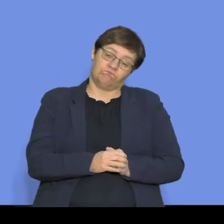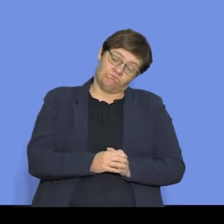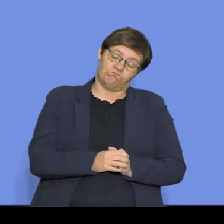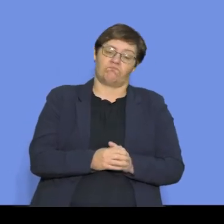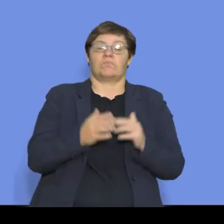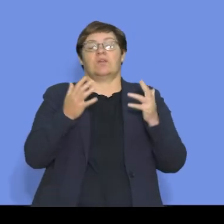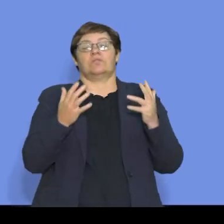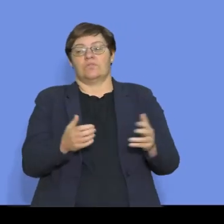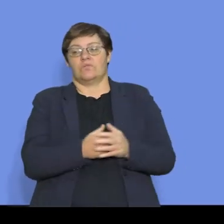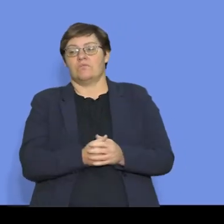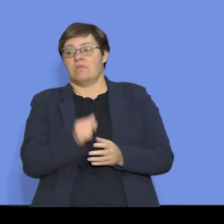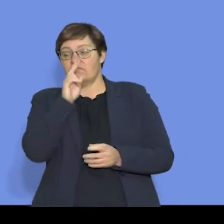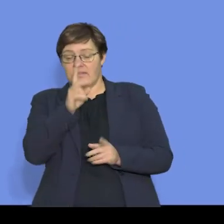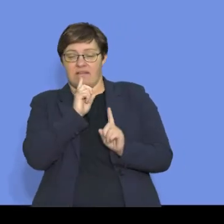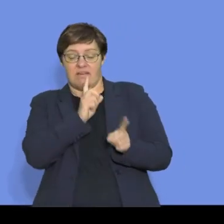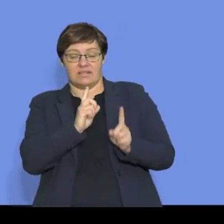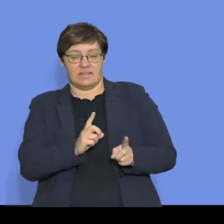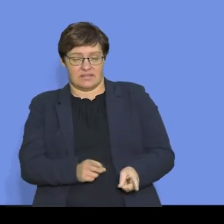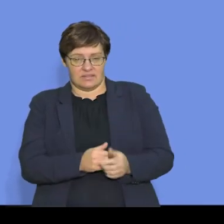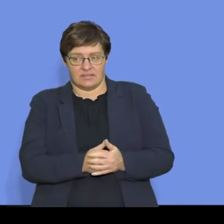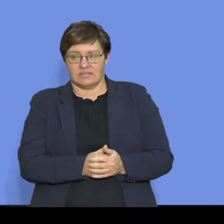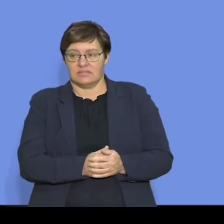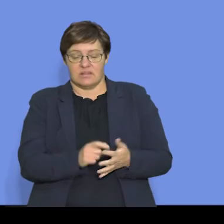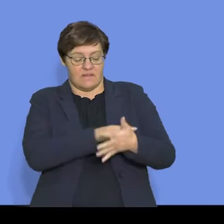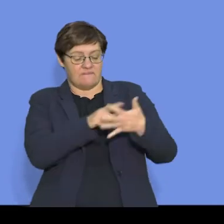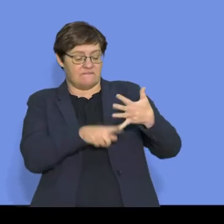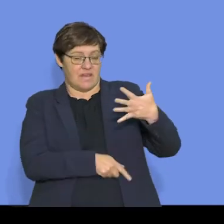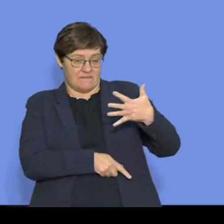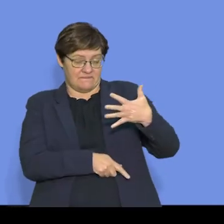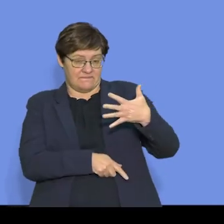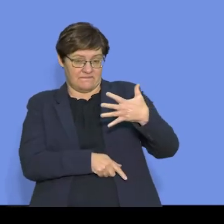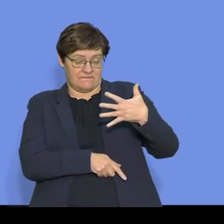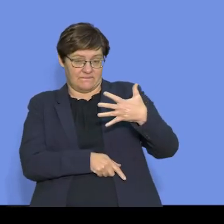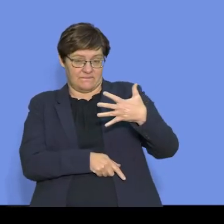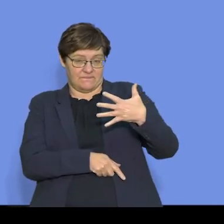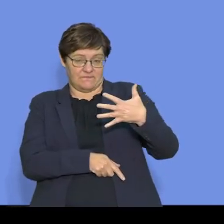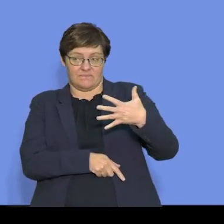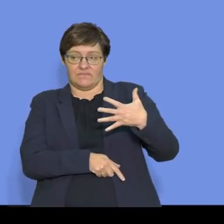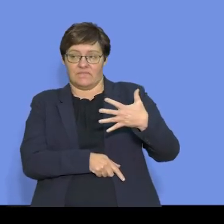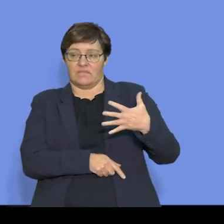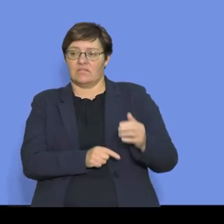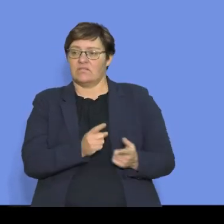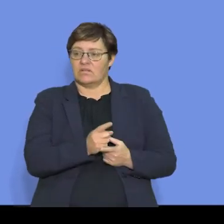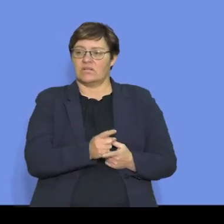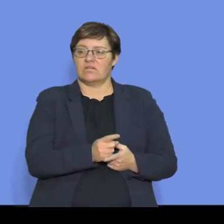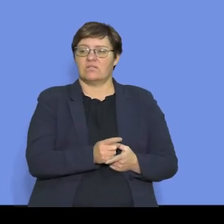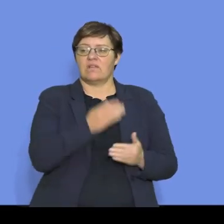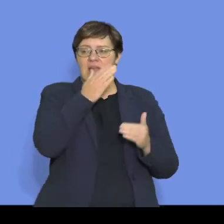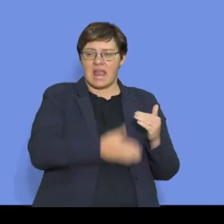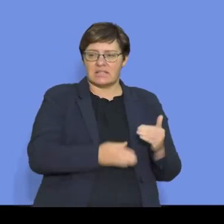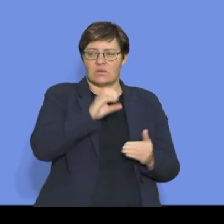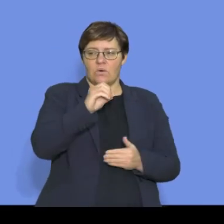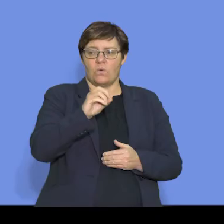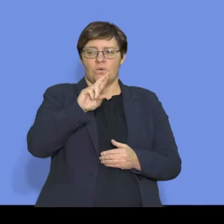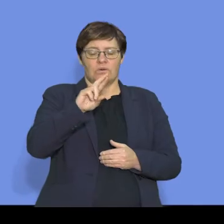So, if we have a look at the answers, there are 5 mass extinctions. First one is at the end of